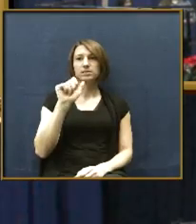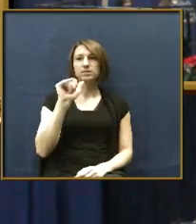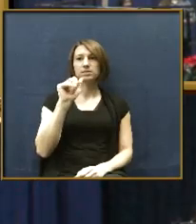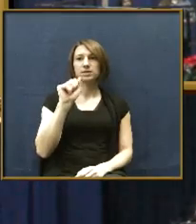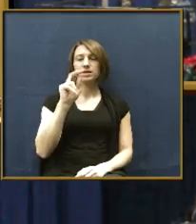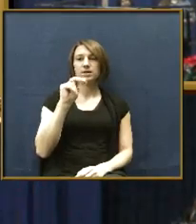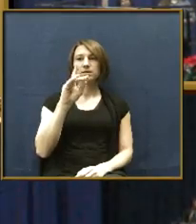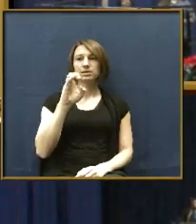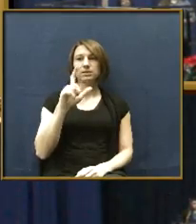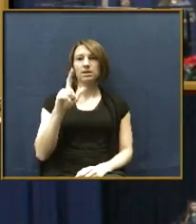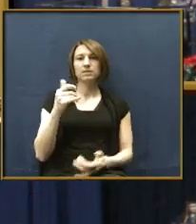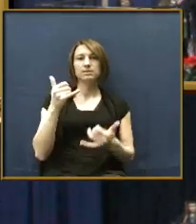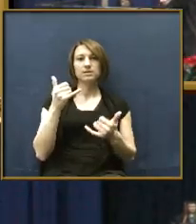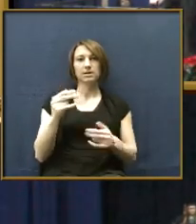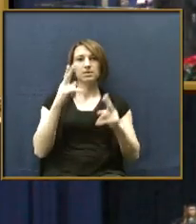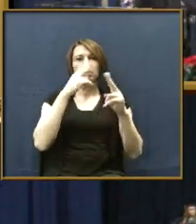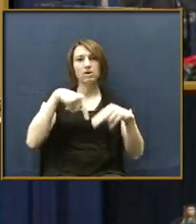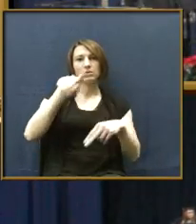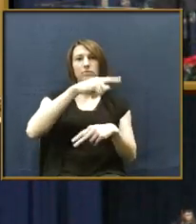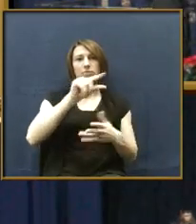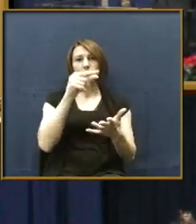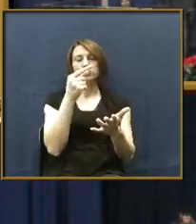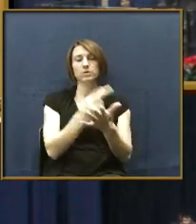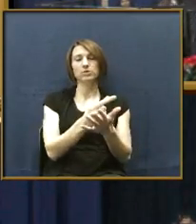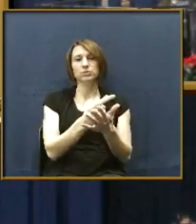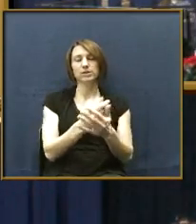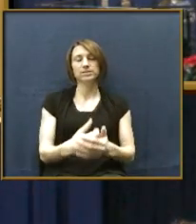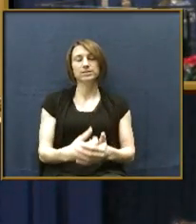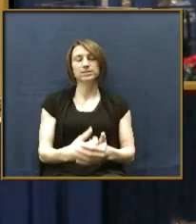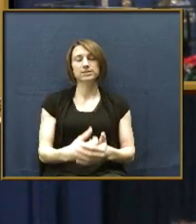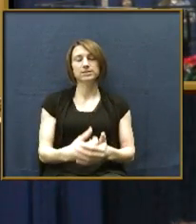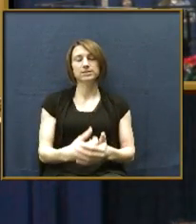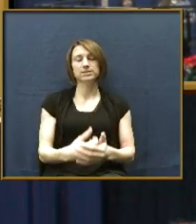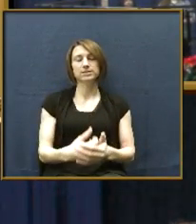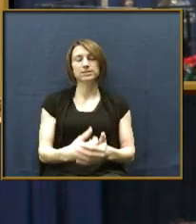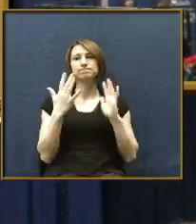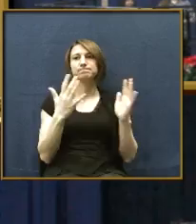Please honor these graduates with a round of applause.